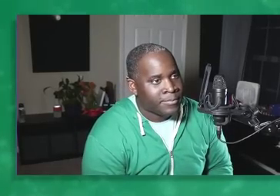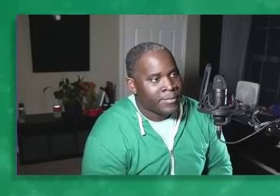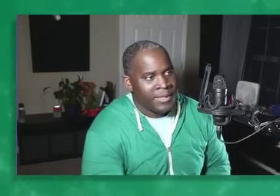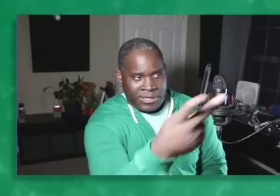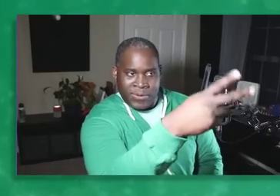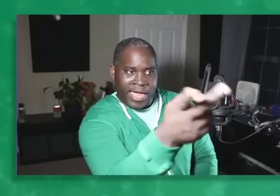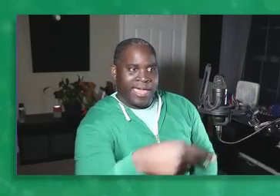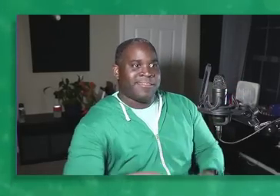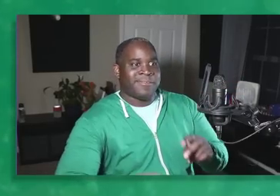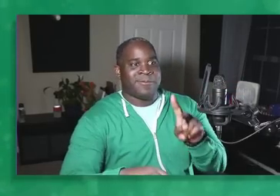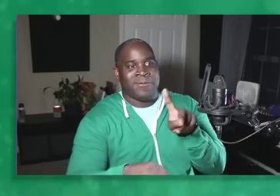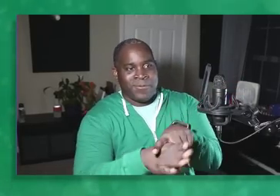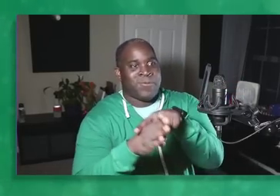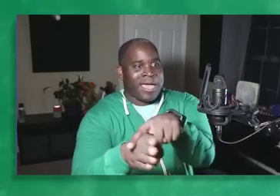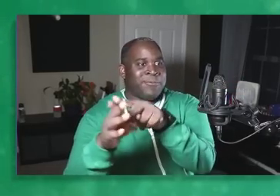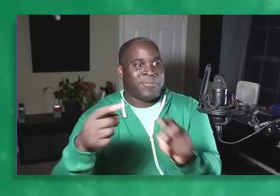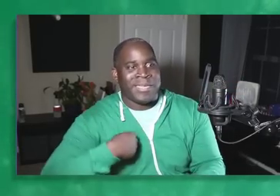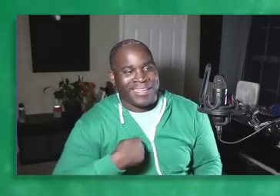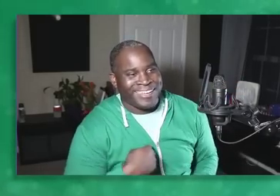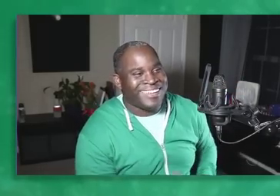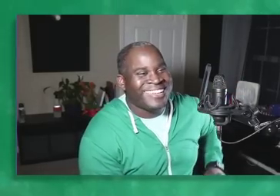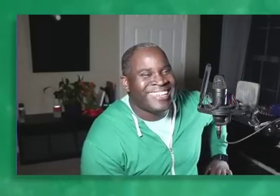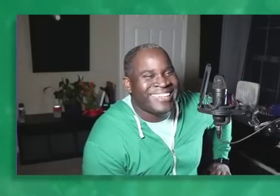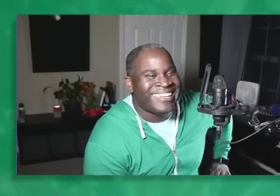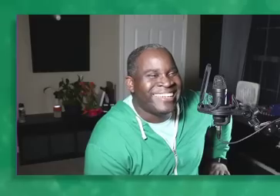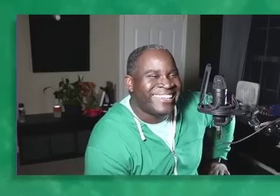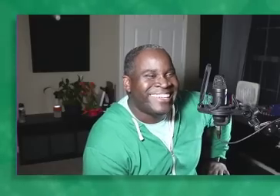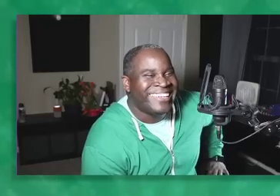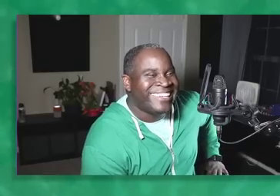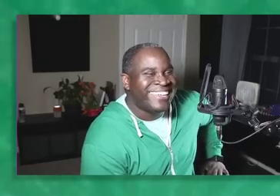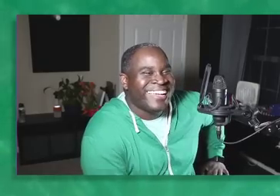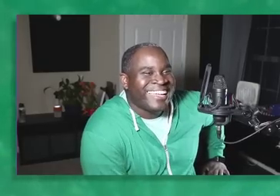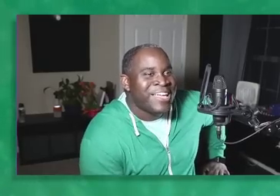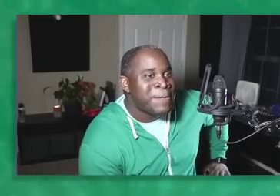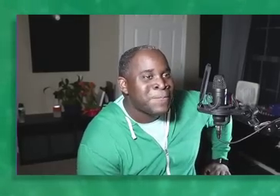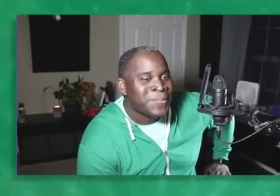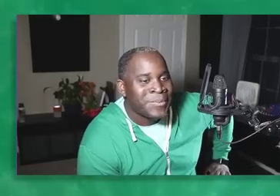Ride with me. You guys ride with me.